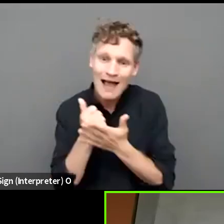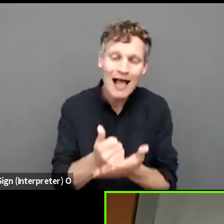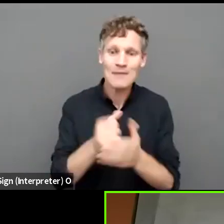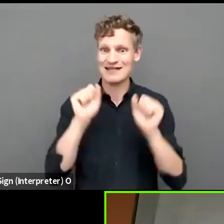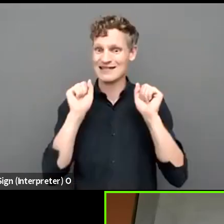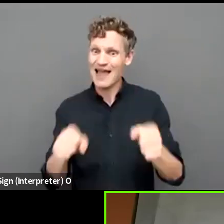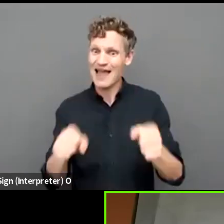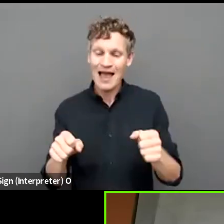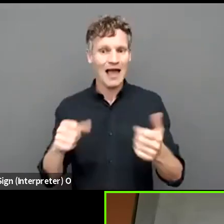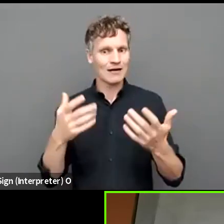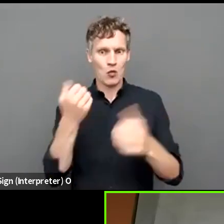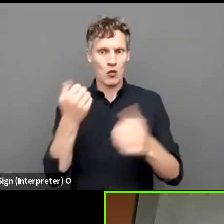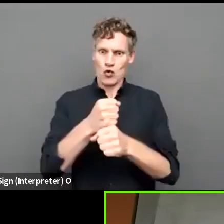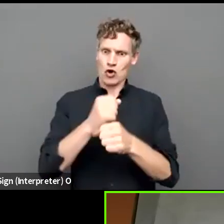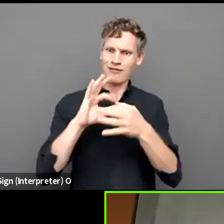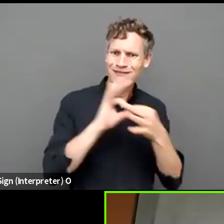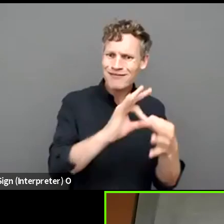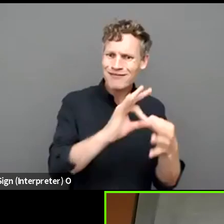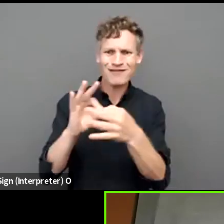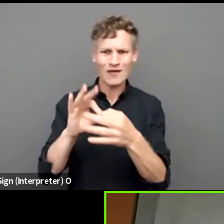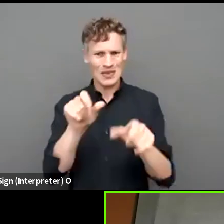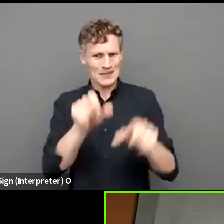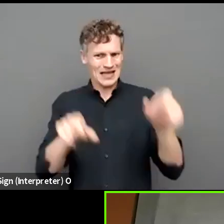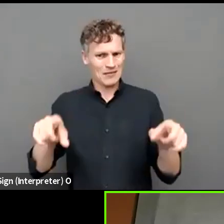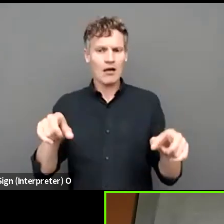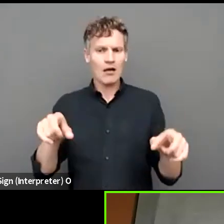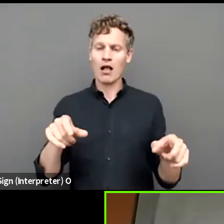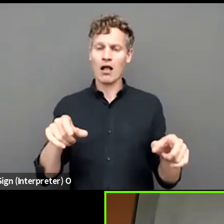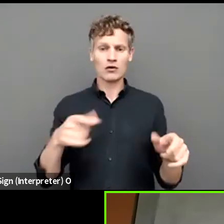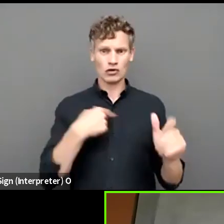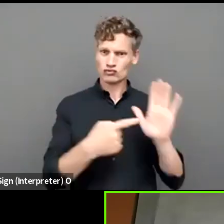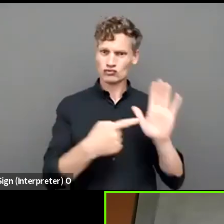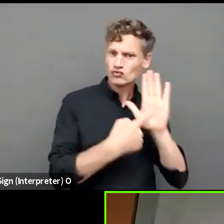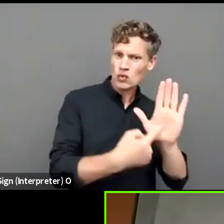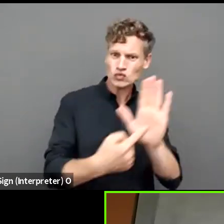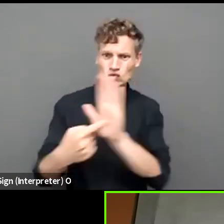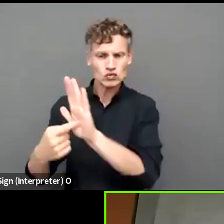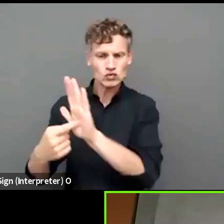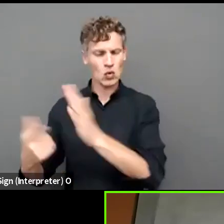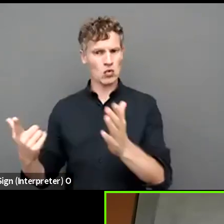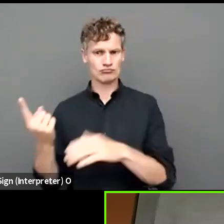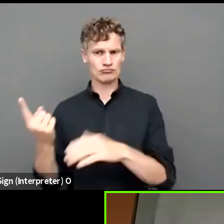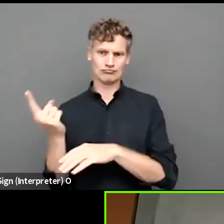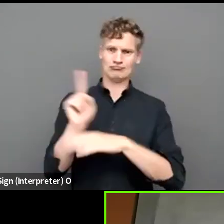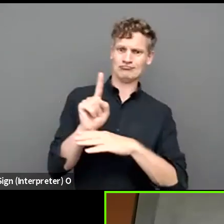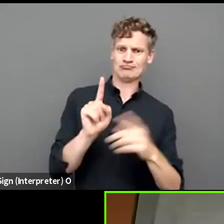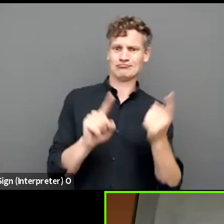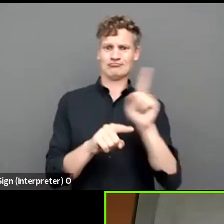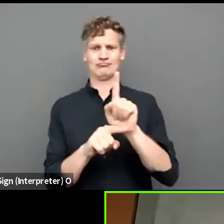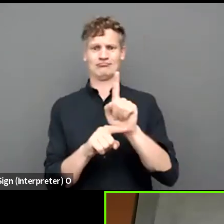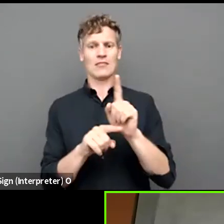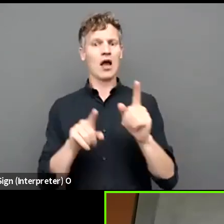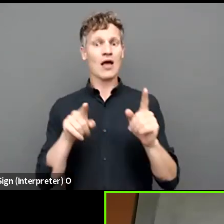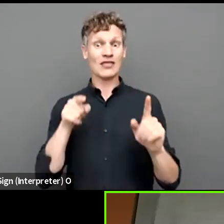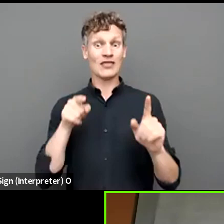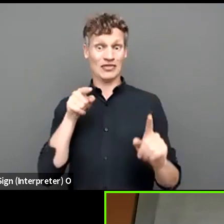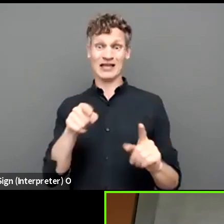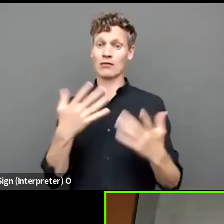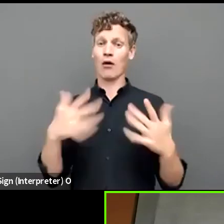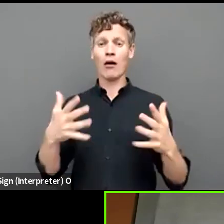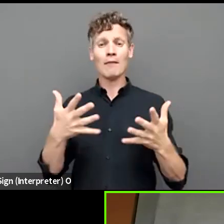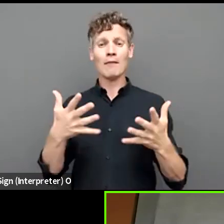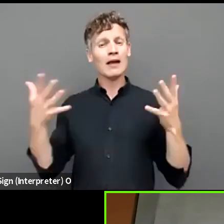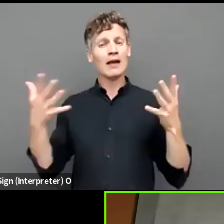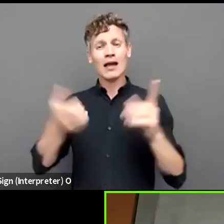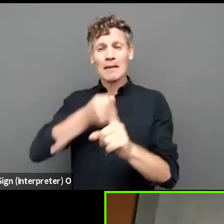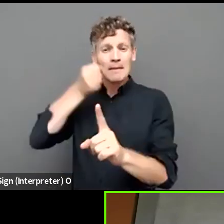appealing that way. And the program had tremendous effect. It was such a simple thing to do, and it had an almost instant effect